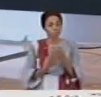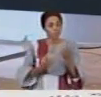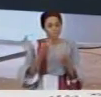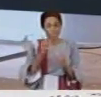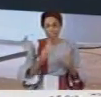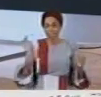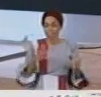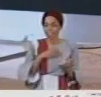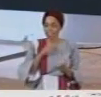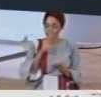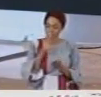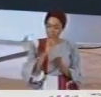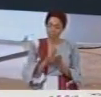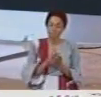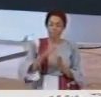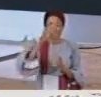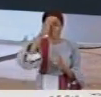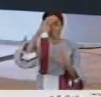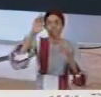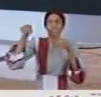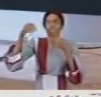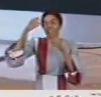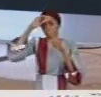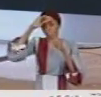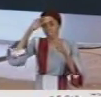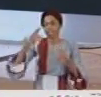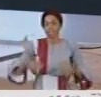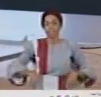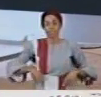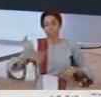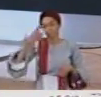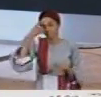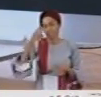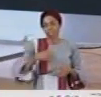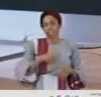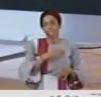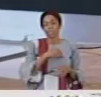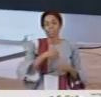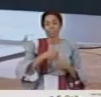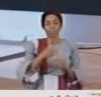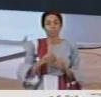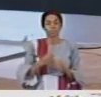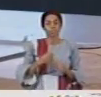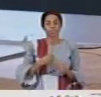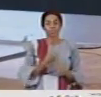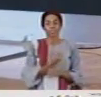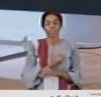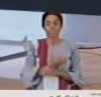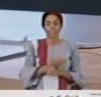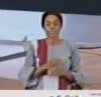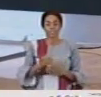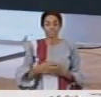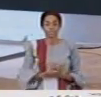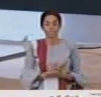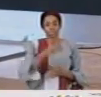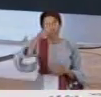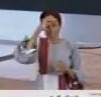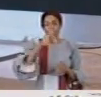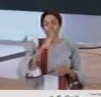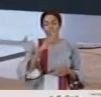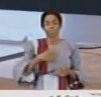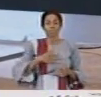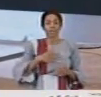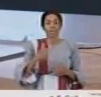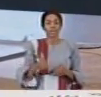both great and small. He made his life for me, made everything new.